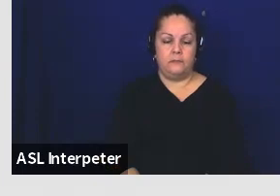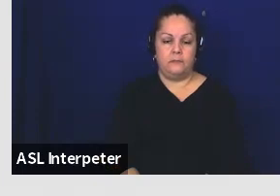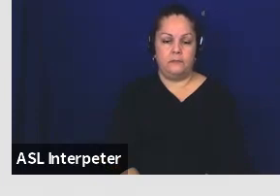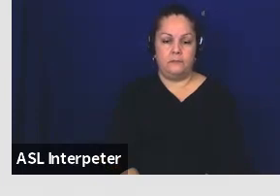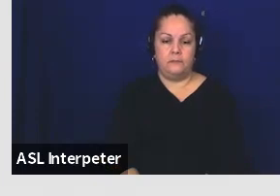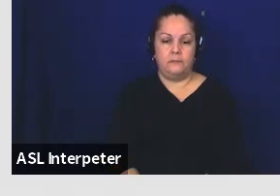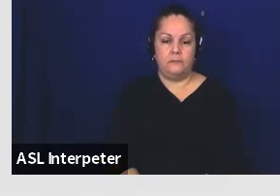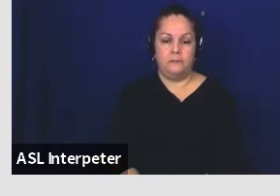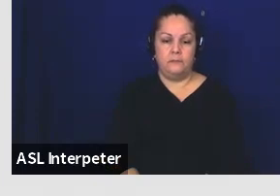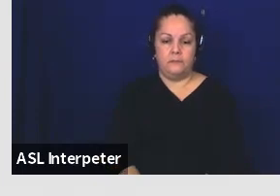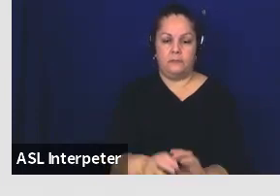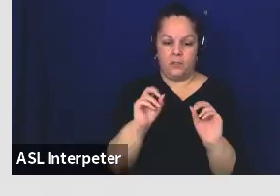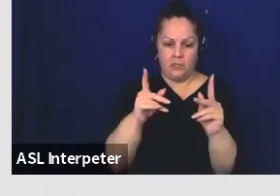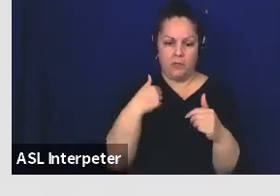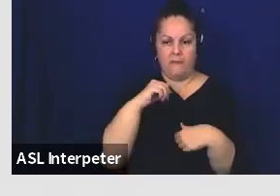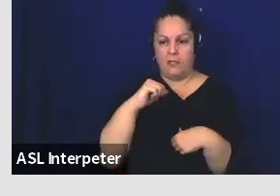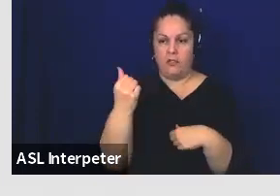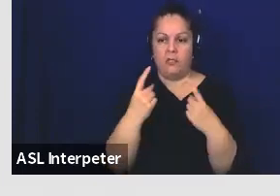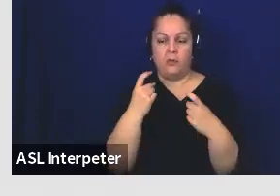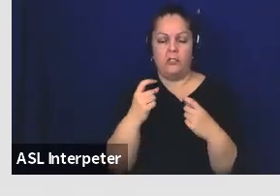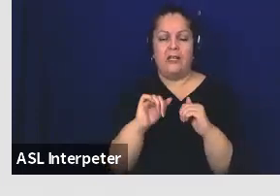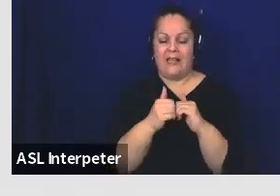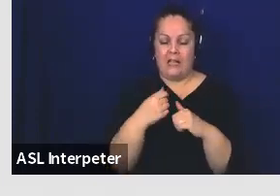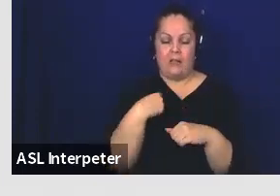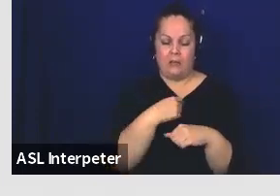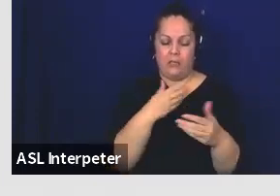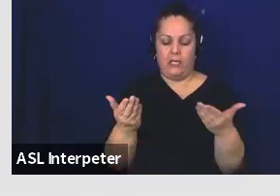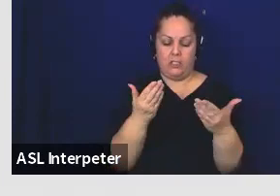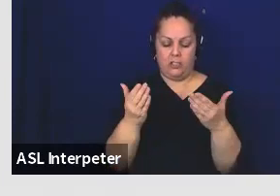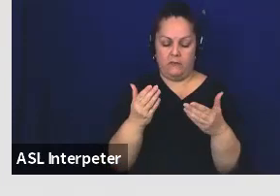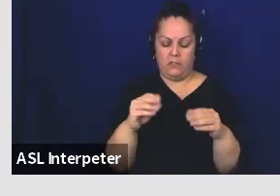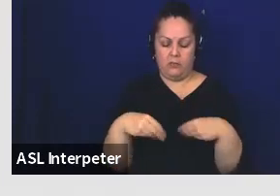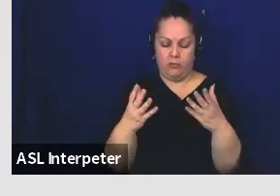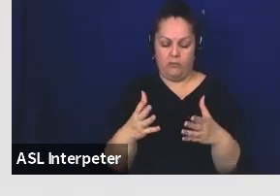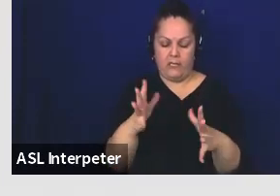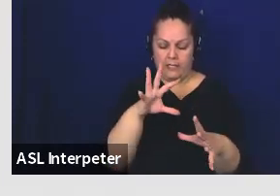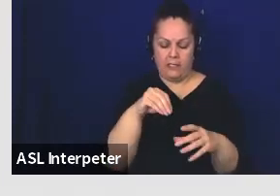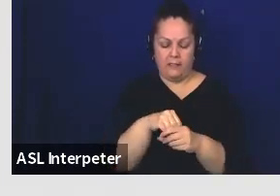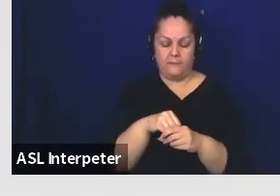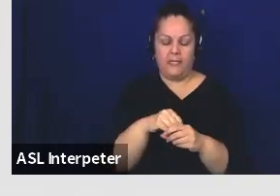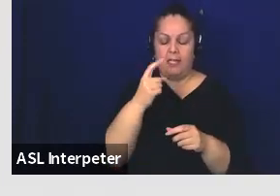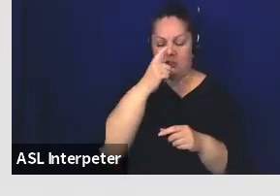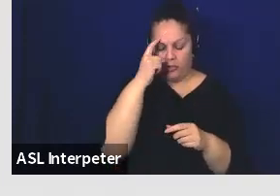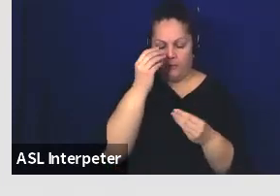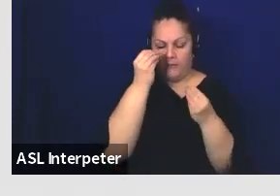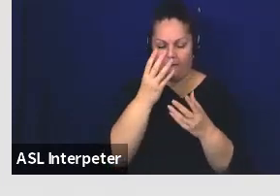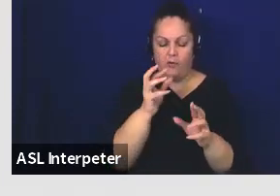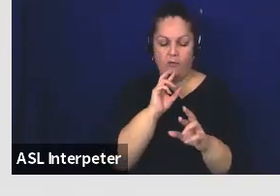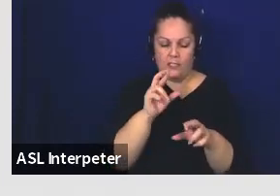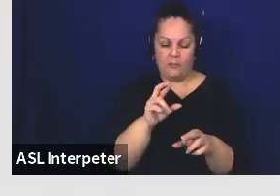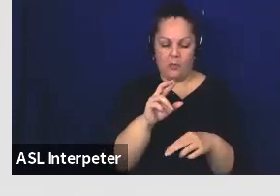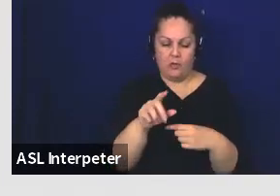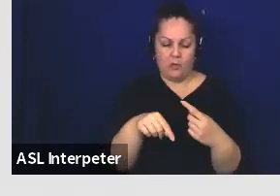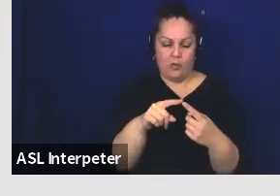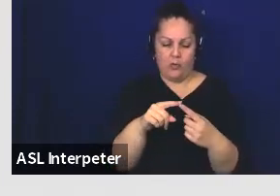Okay, we have another question. How can we as a service provider engage in trauma response trauma-informed response when there is a lack